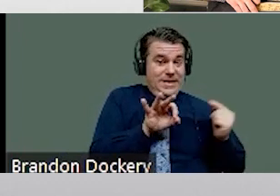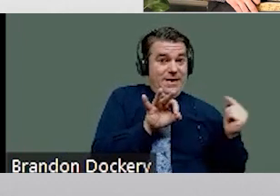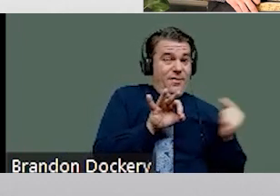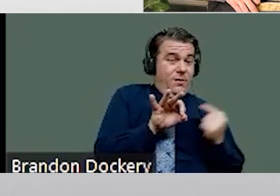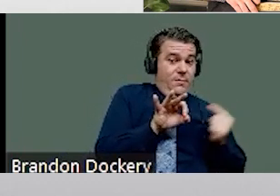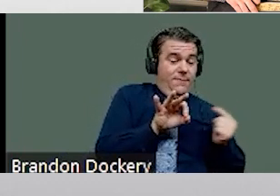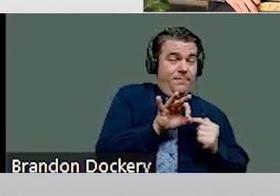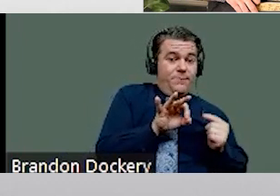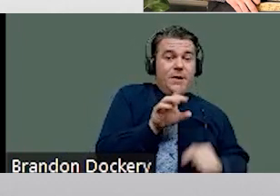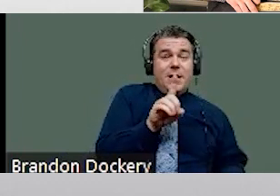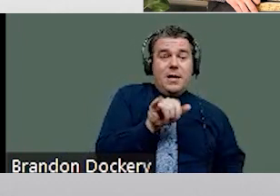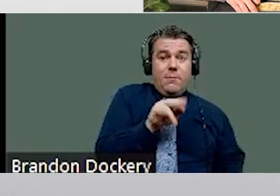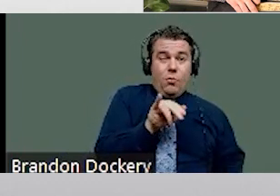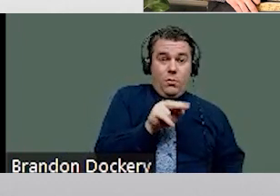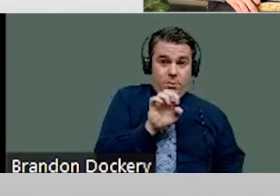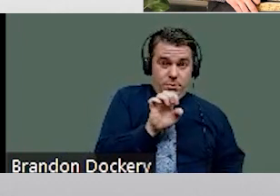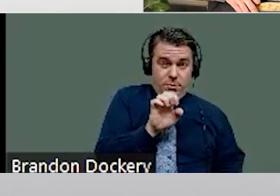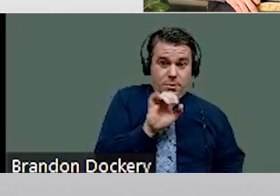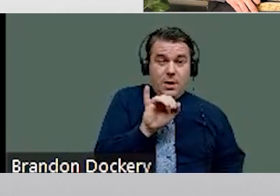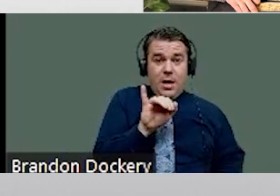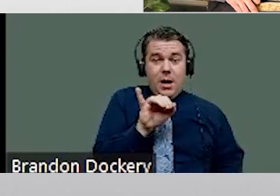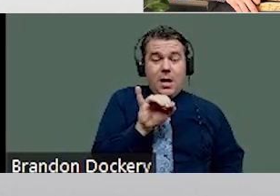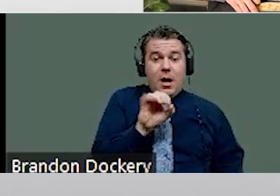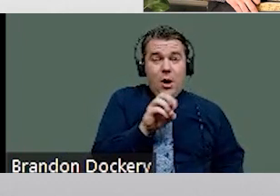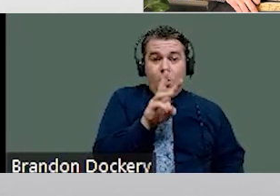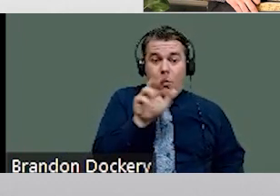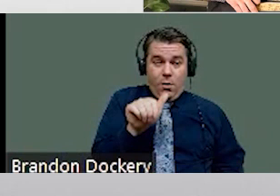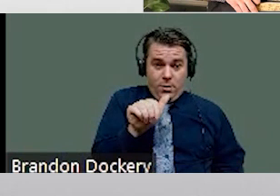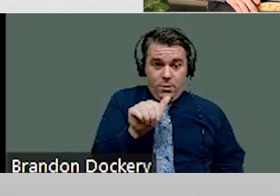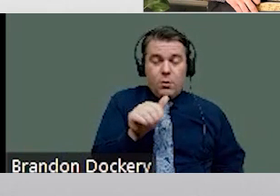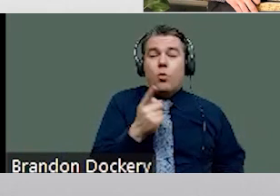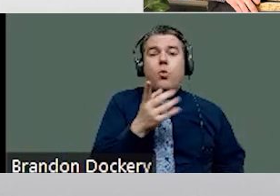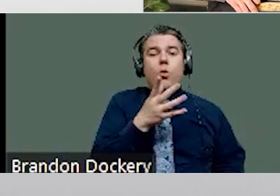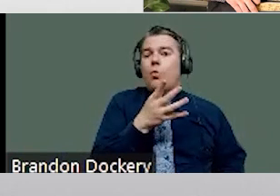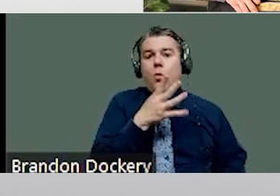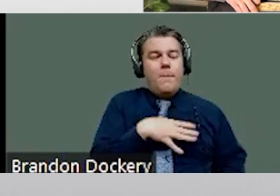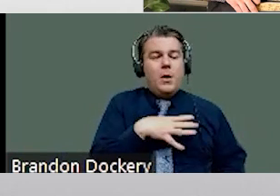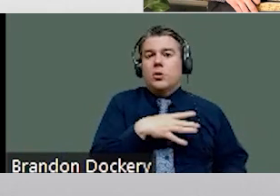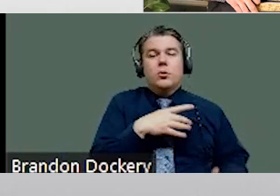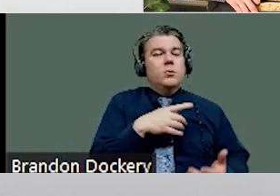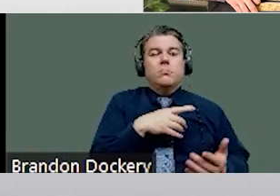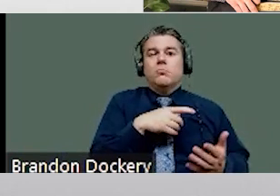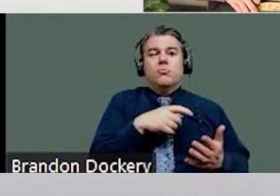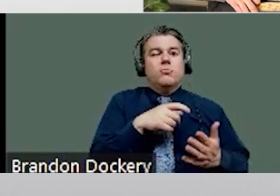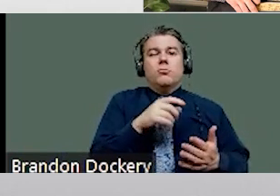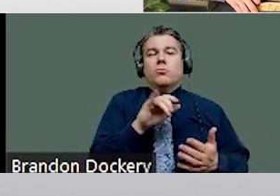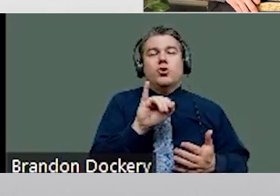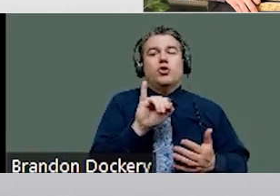In 1979, in Des Moines, Iowa, there's a journalist, a woman journalist who is just a great